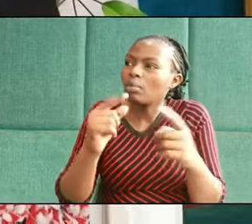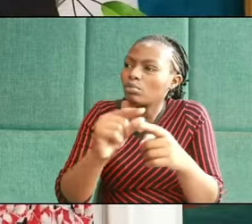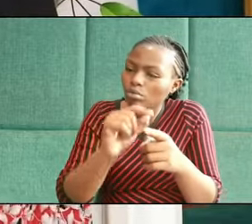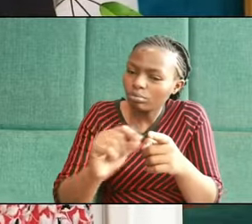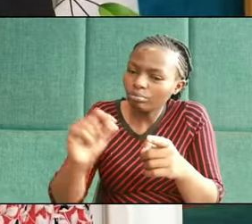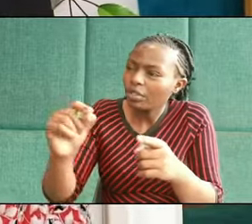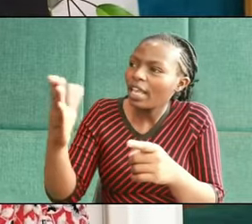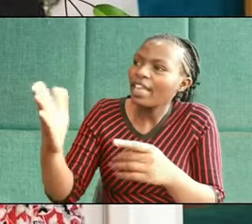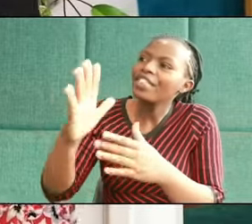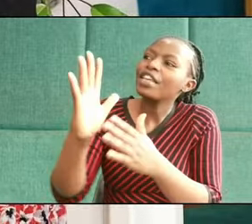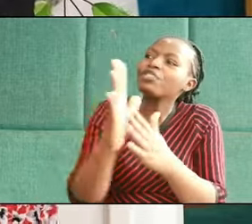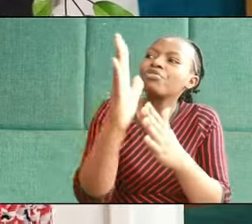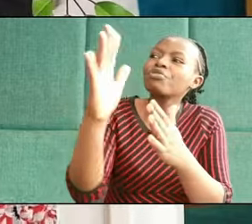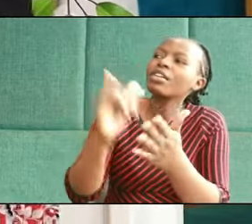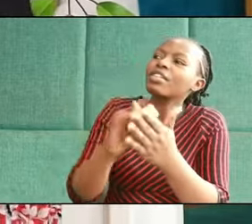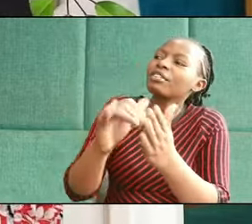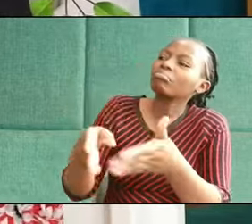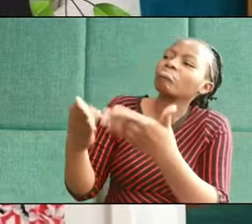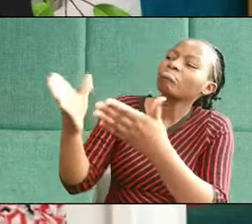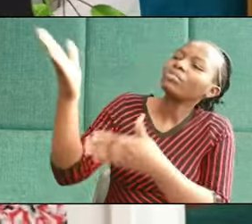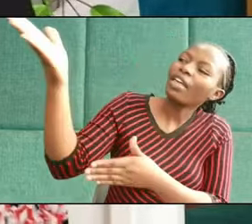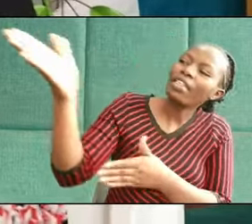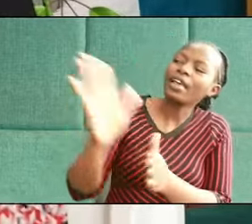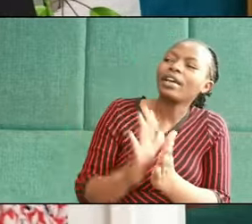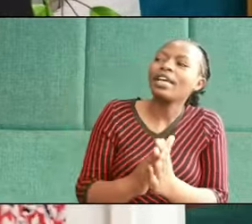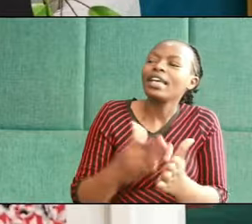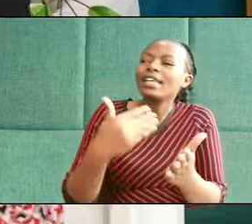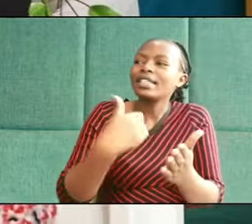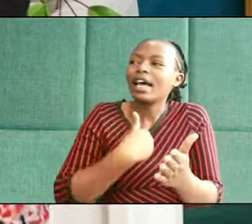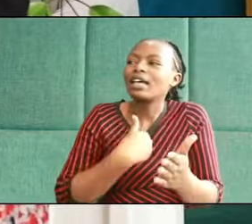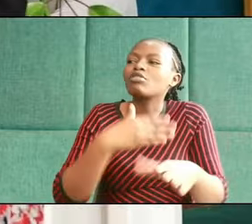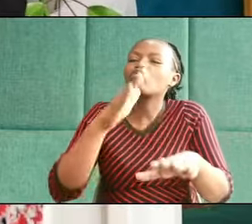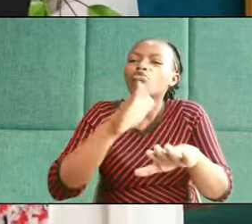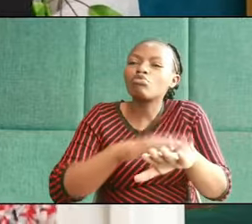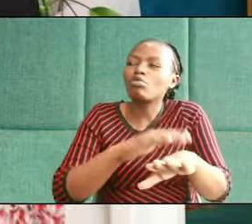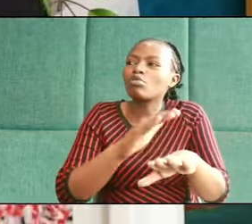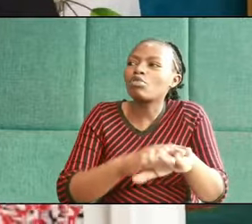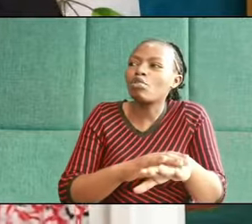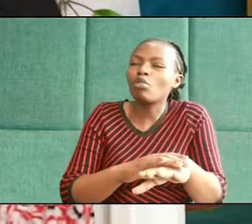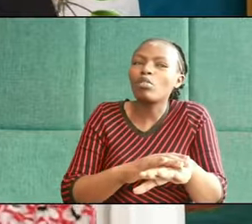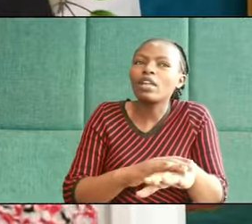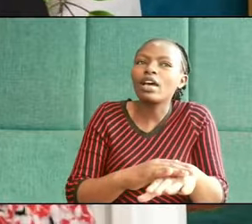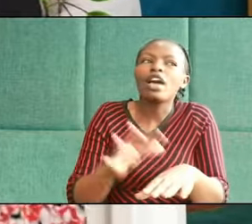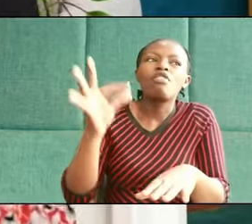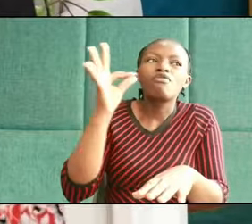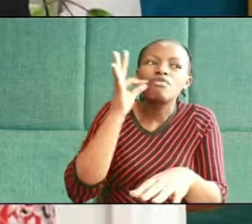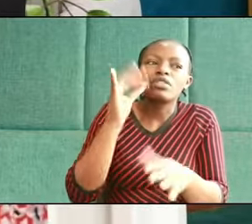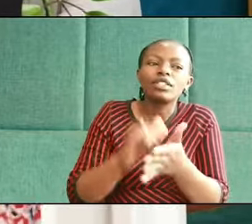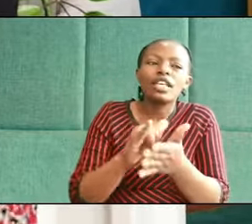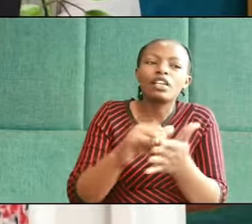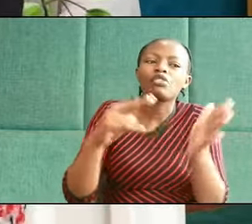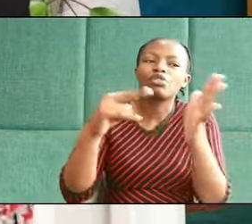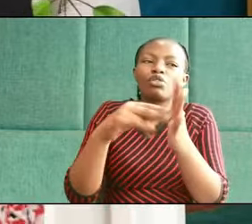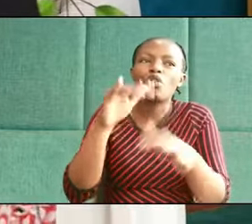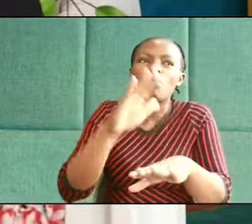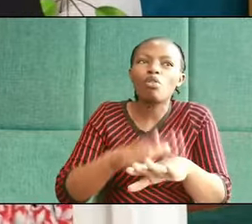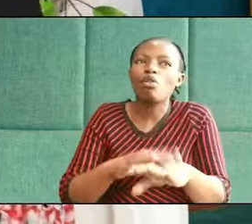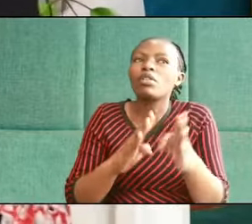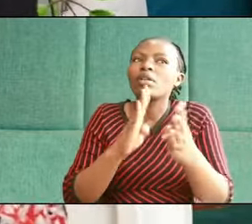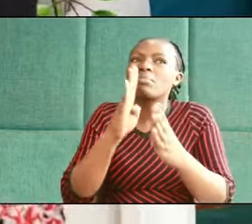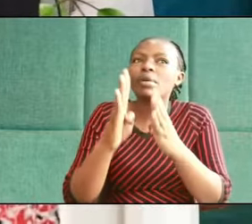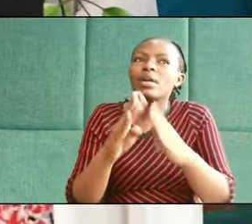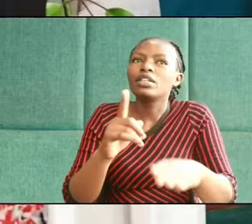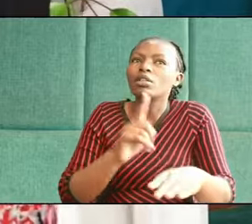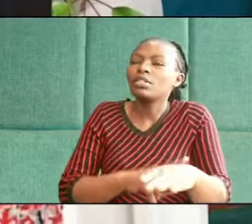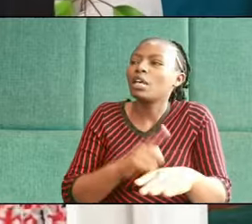your merit tree? Yes. It has nice apples. Yes. These apples show good character, isn't it? Yes. And when you disobey,